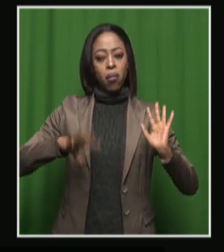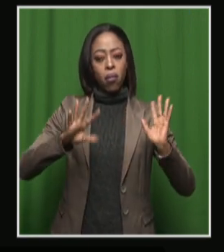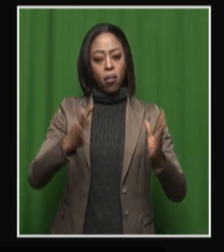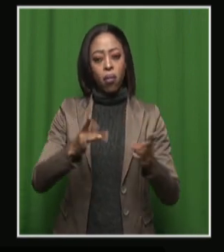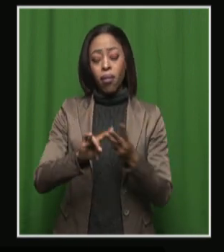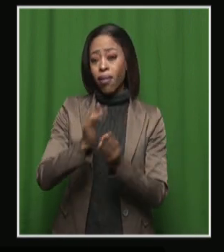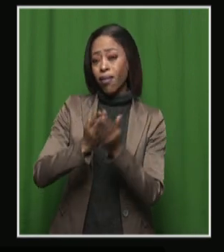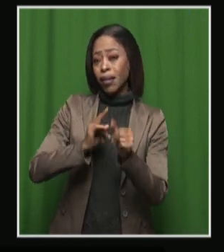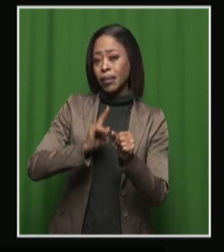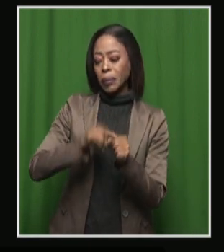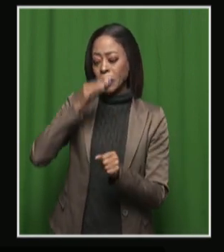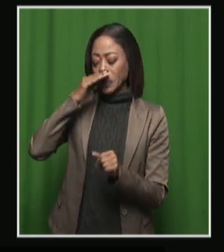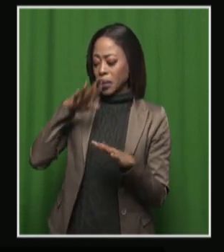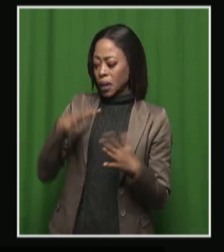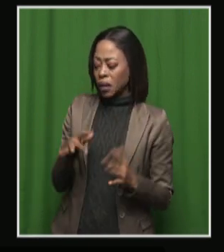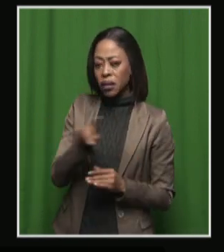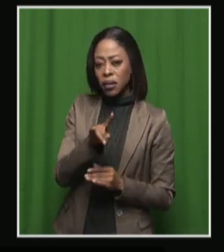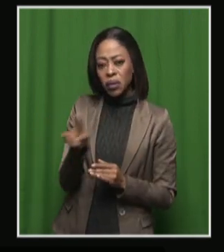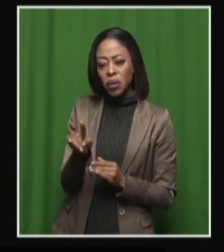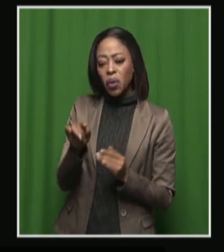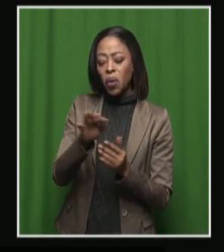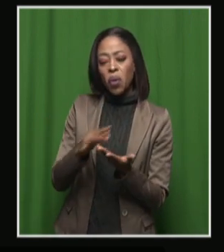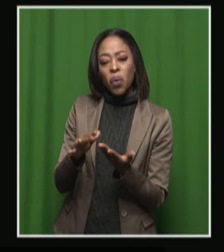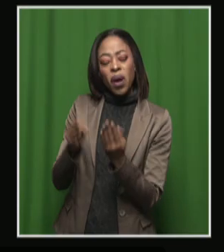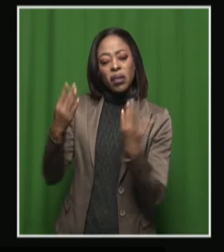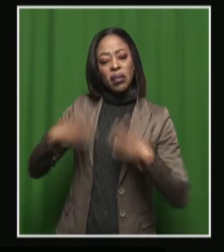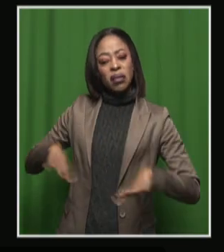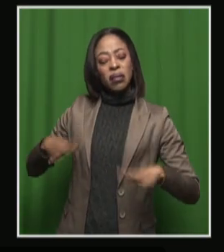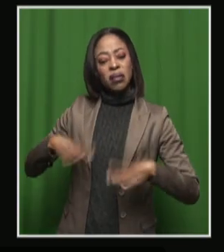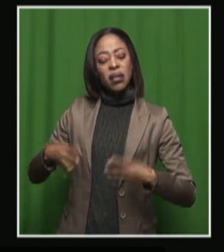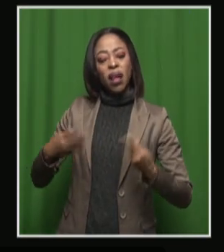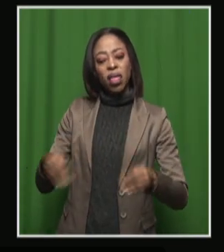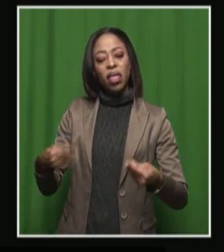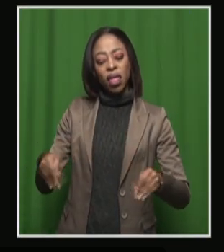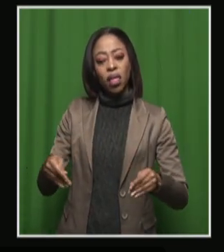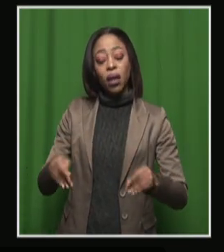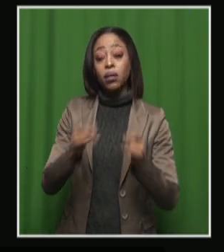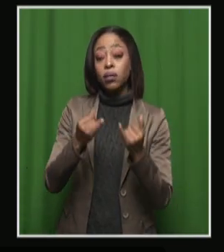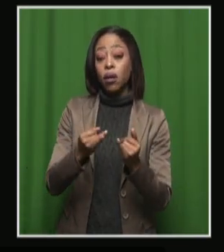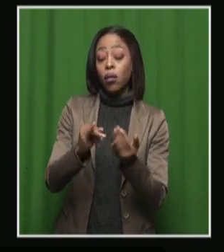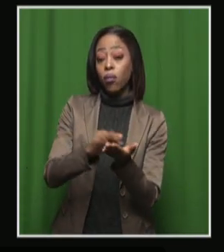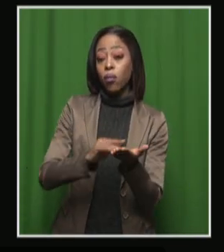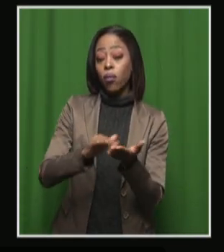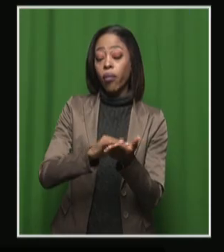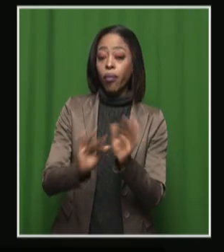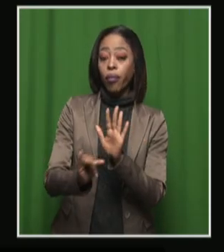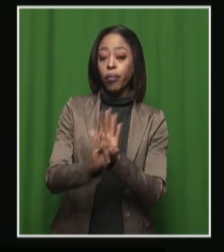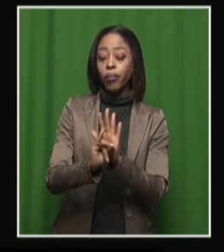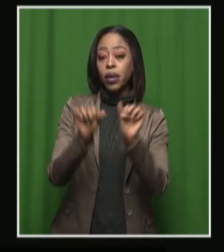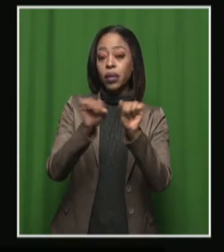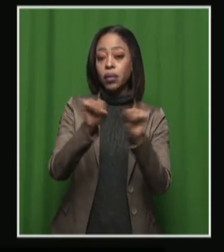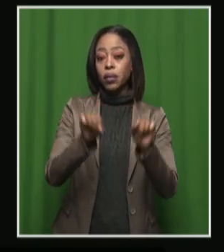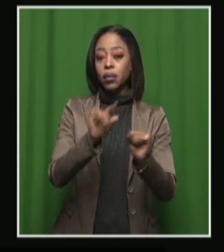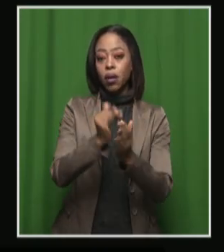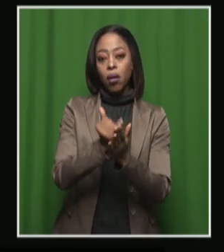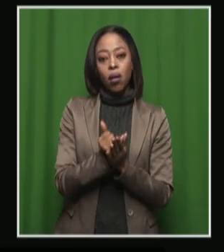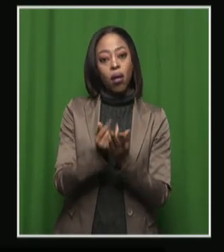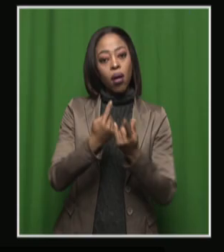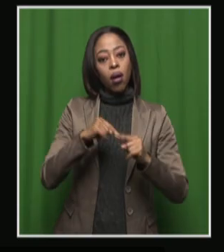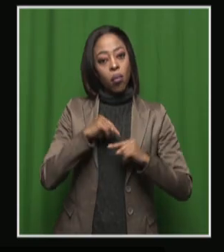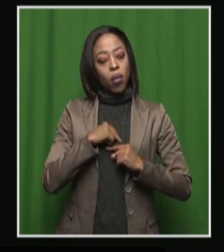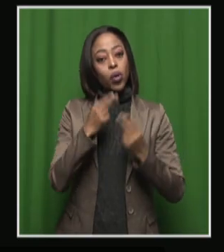sometimes, you're not familiarized with the textile. So the braille identification system actually assists us